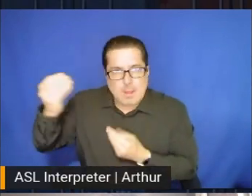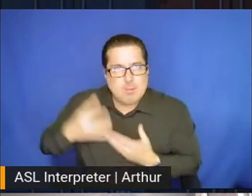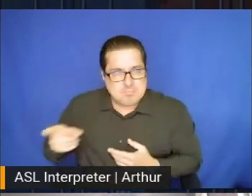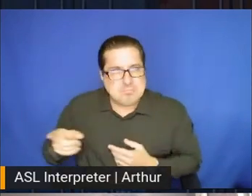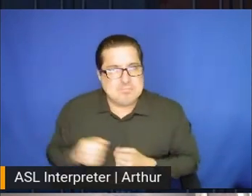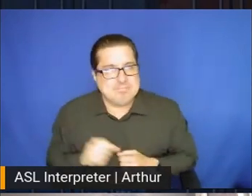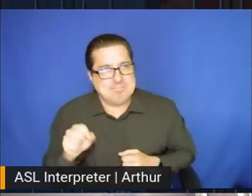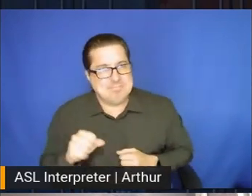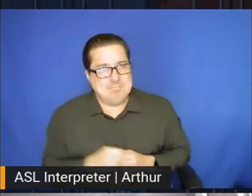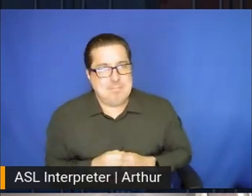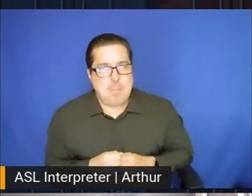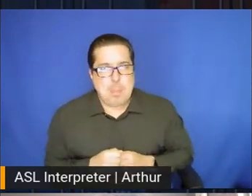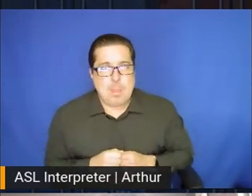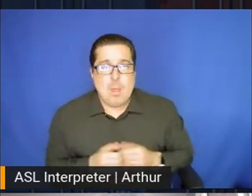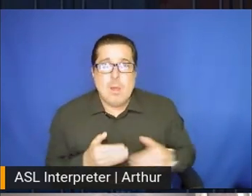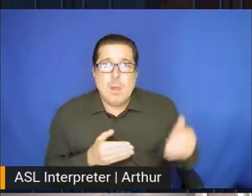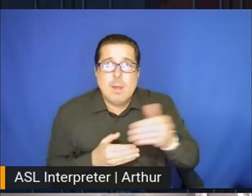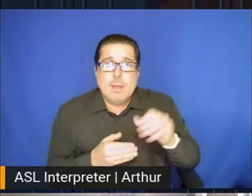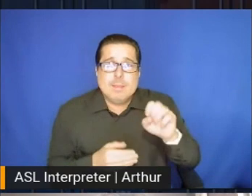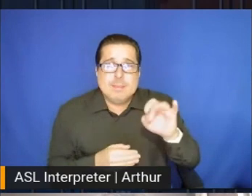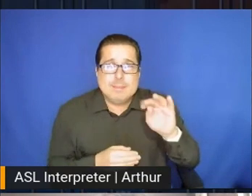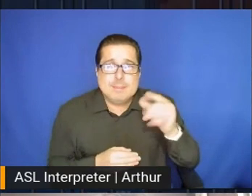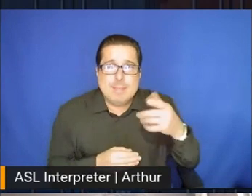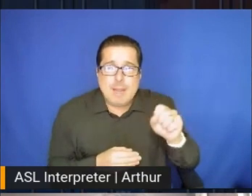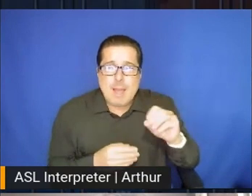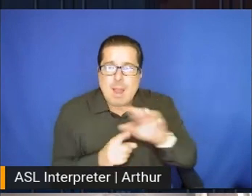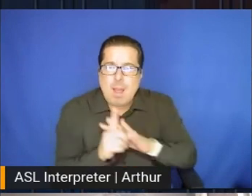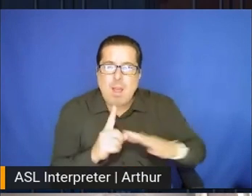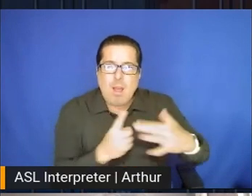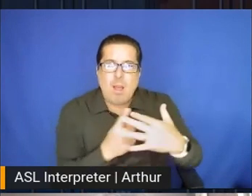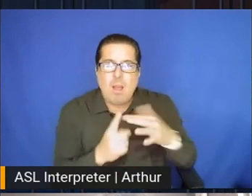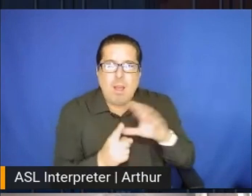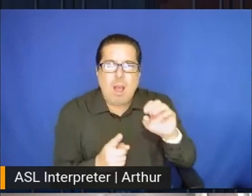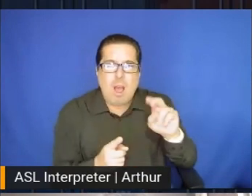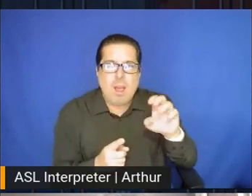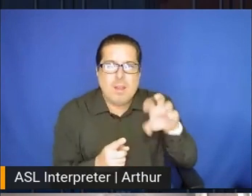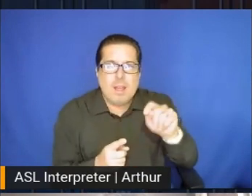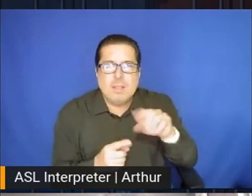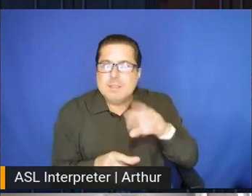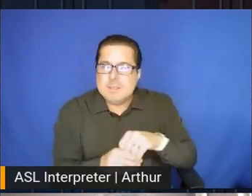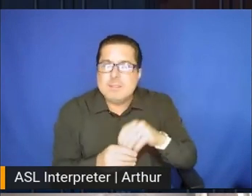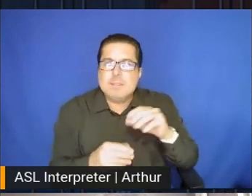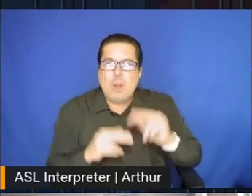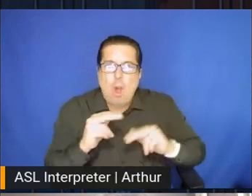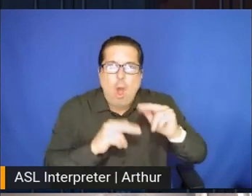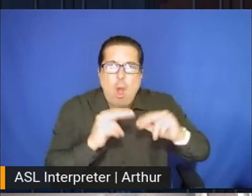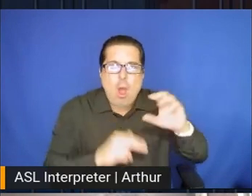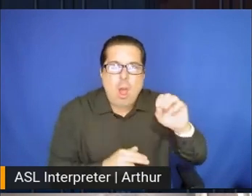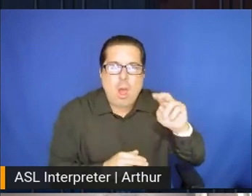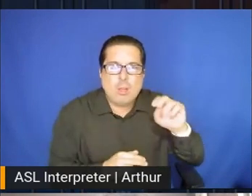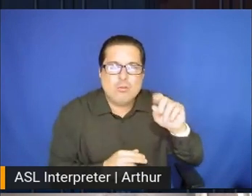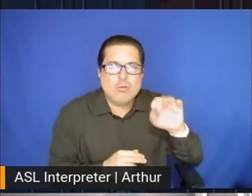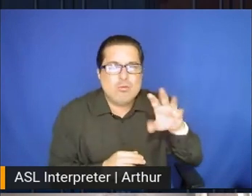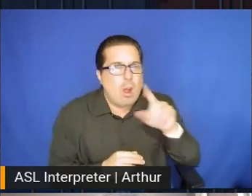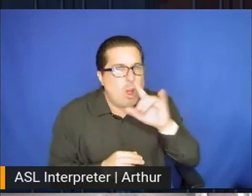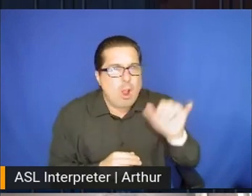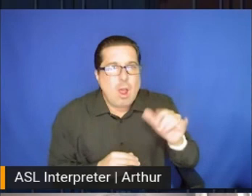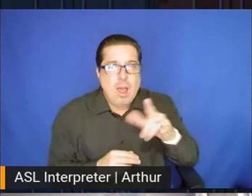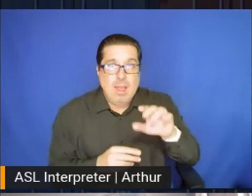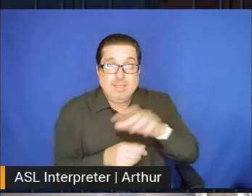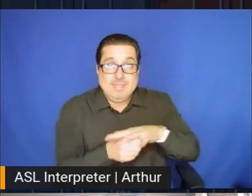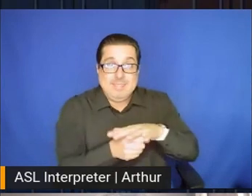moving on to setting some context, and we'll be talking about constructs. So this is a good slide I'm quickly going to go through.